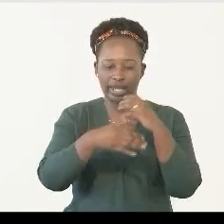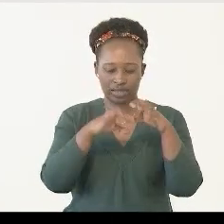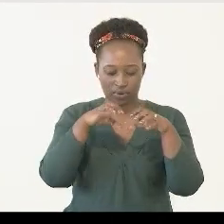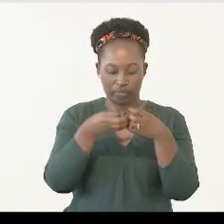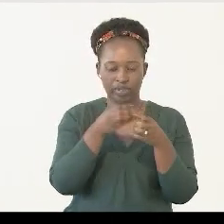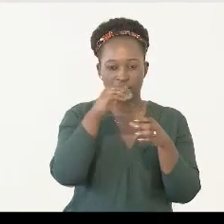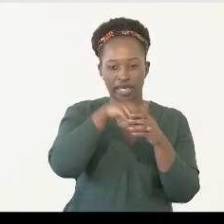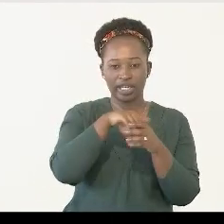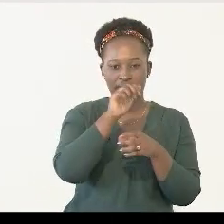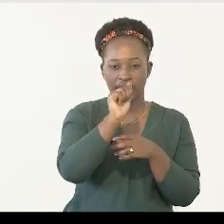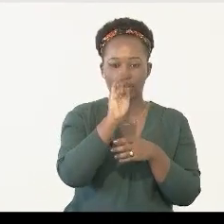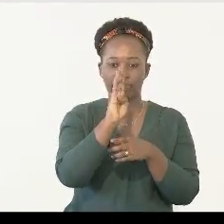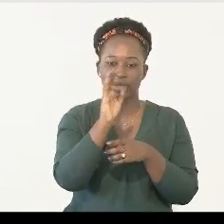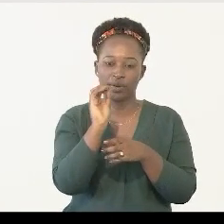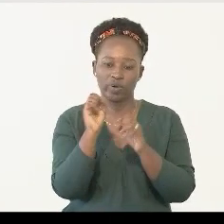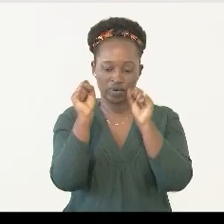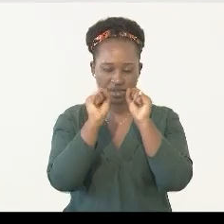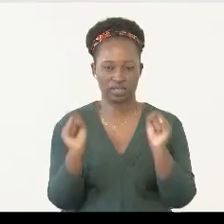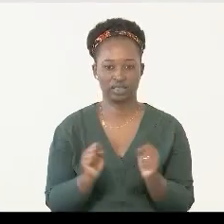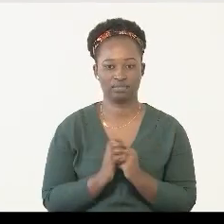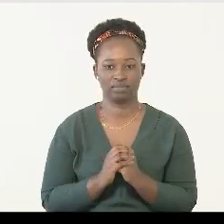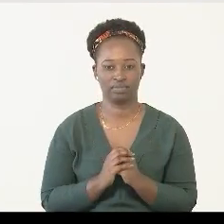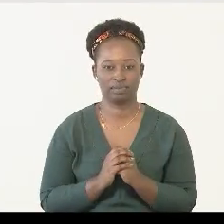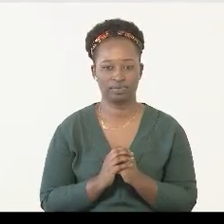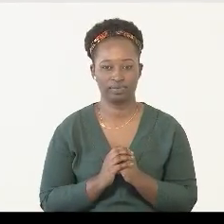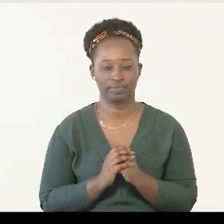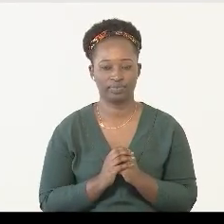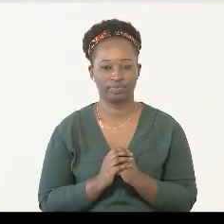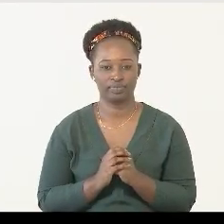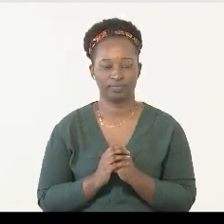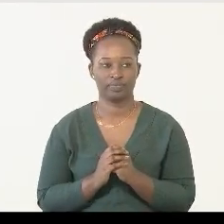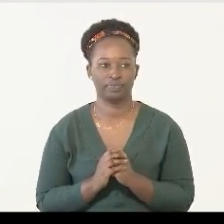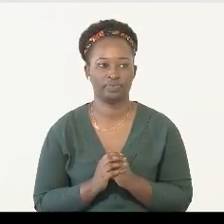groups do you know in ABO system?